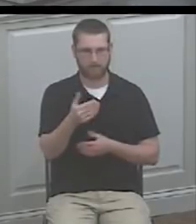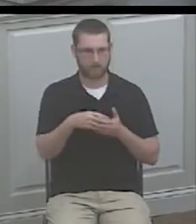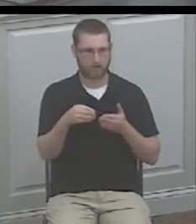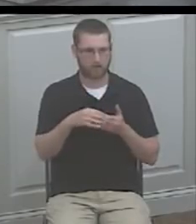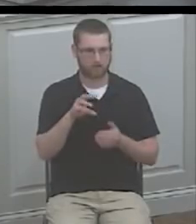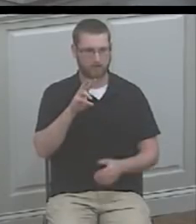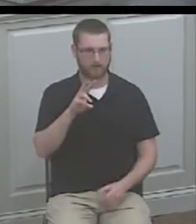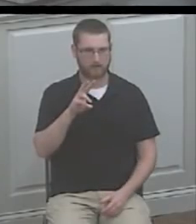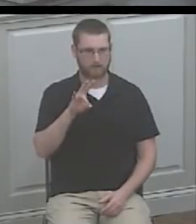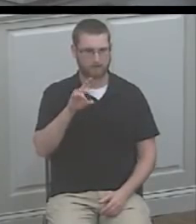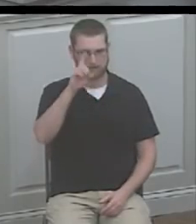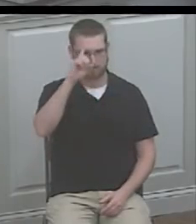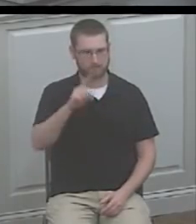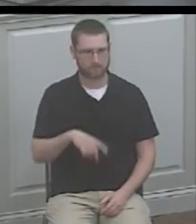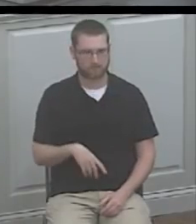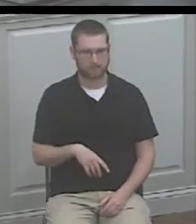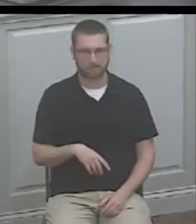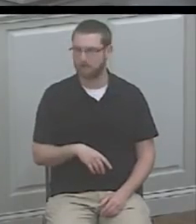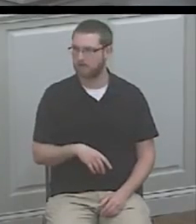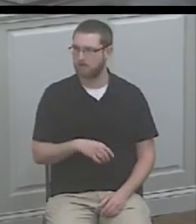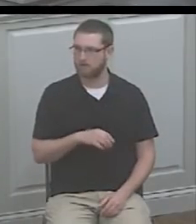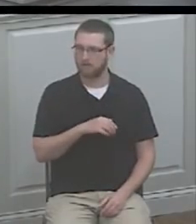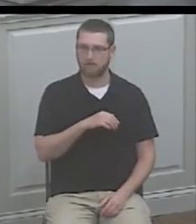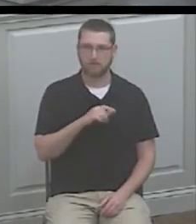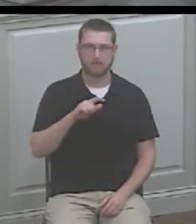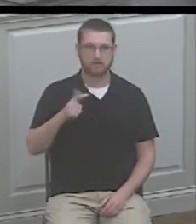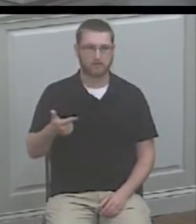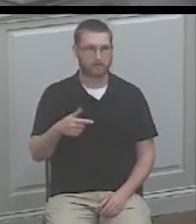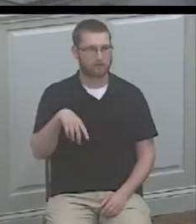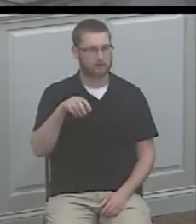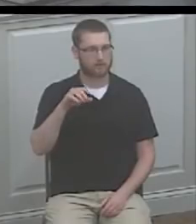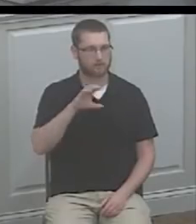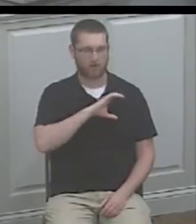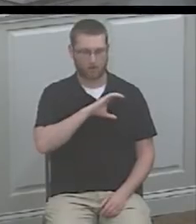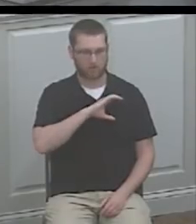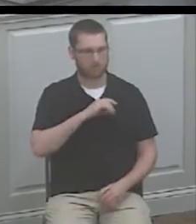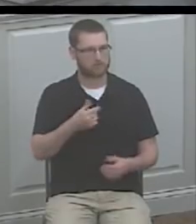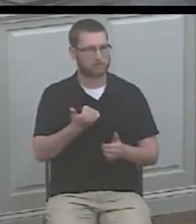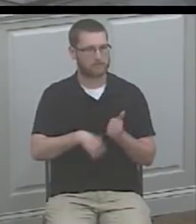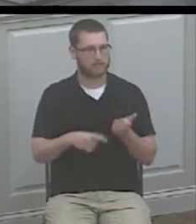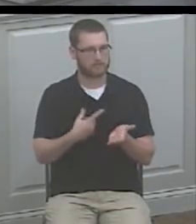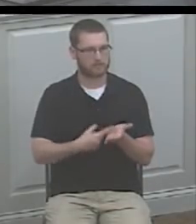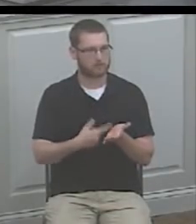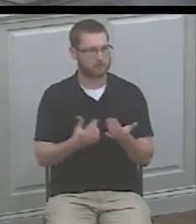$900,515.80. Second. We have a motion by Mr. Atkins, second by Commissioner Cottle. Any further discussion?